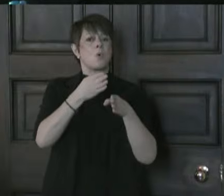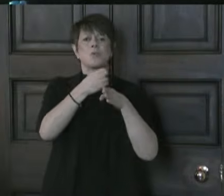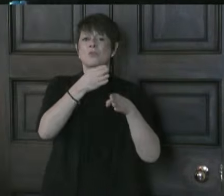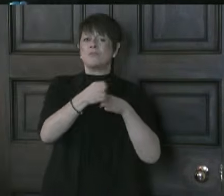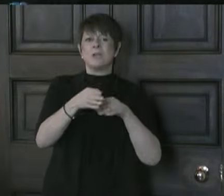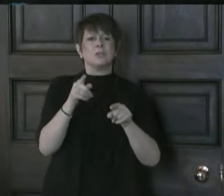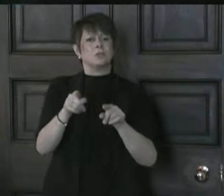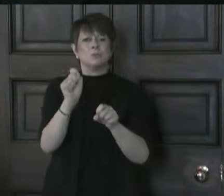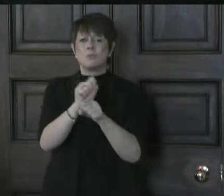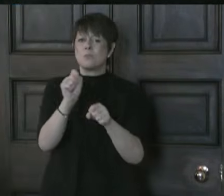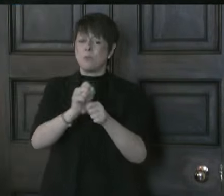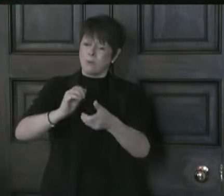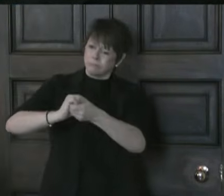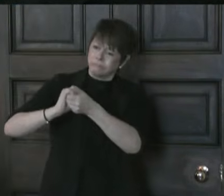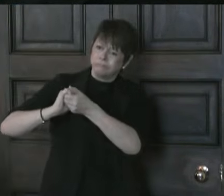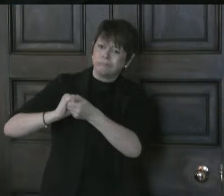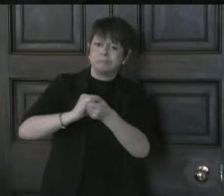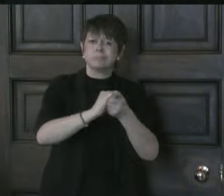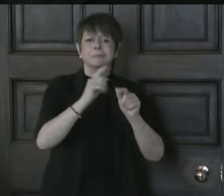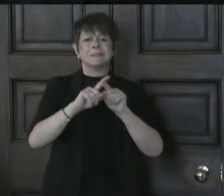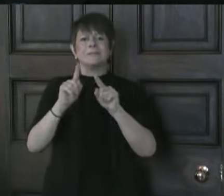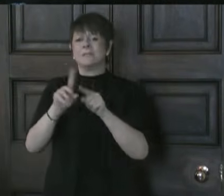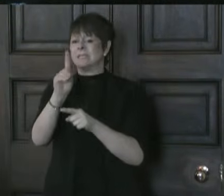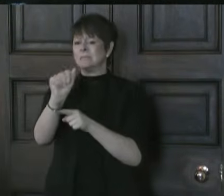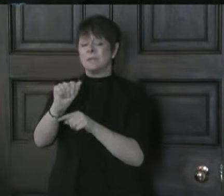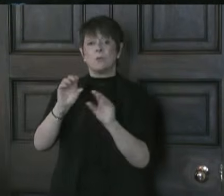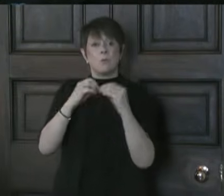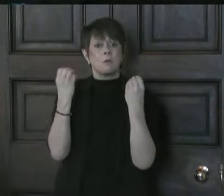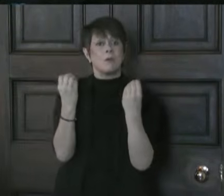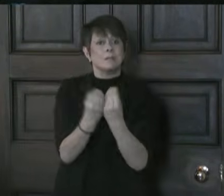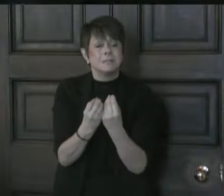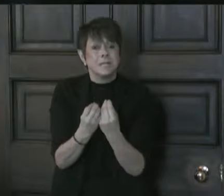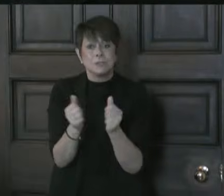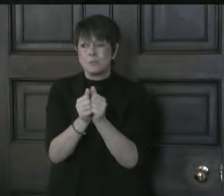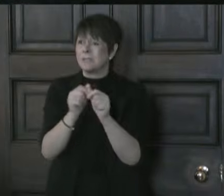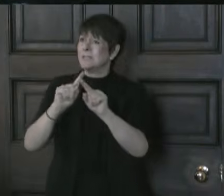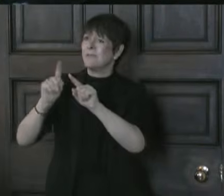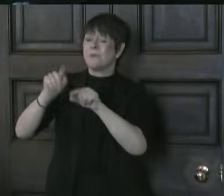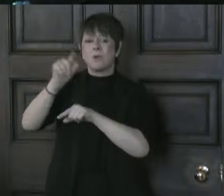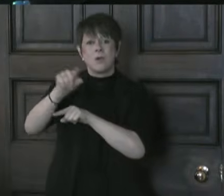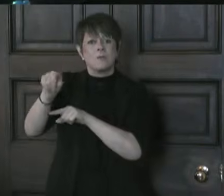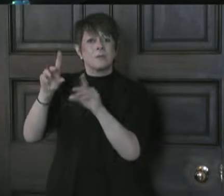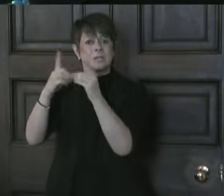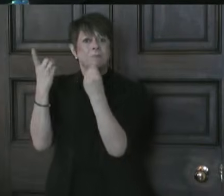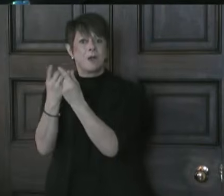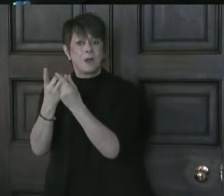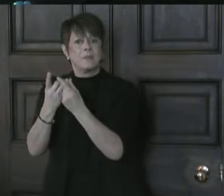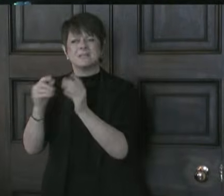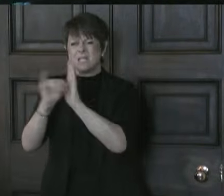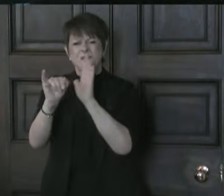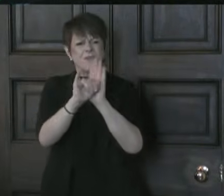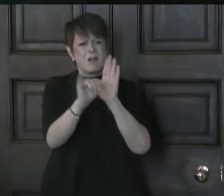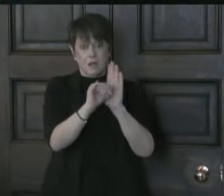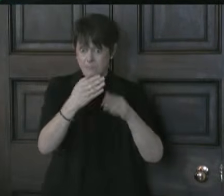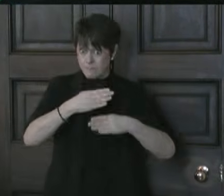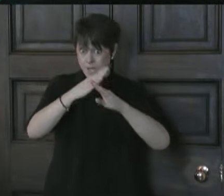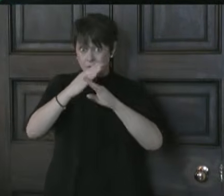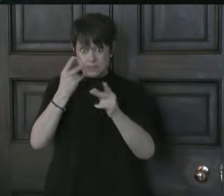worked collaboratively with disability organizations and governments to identify and remove barriers